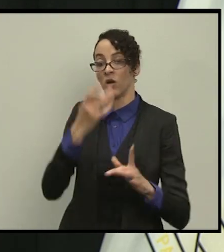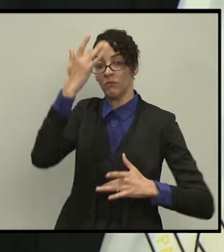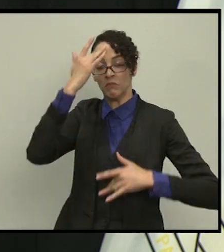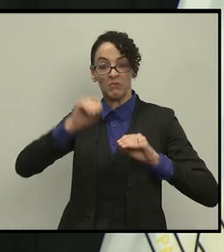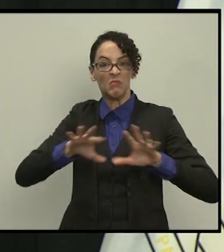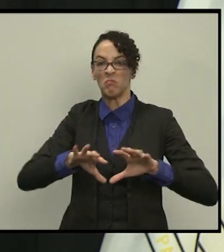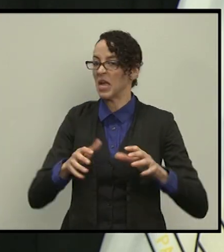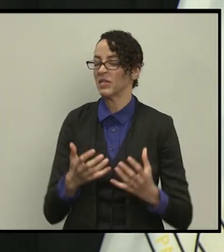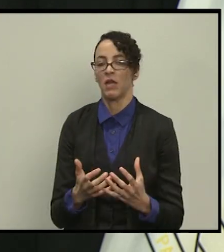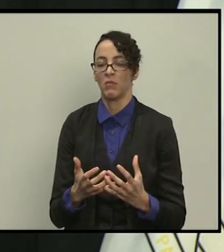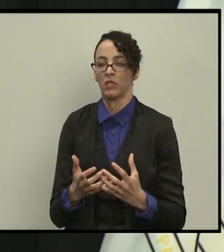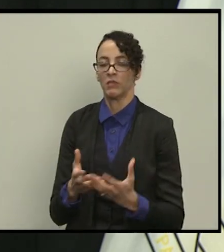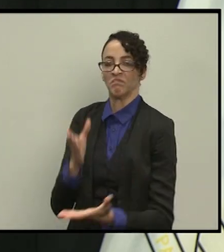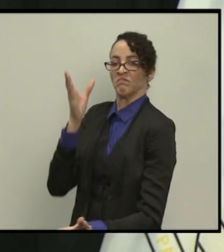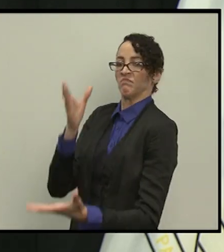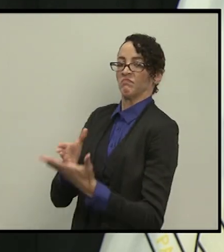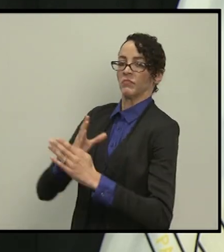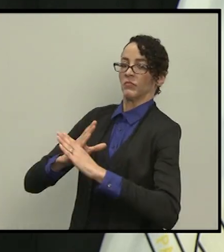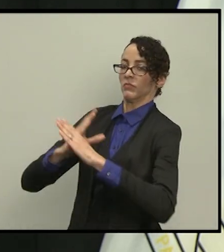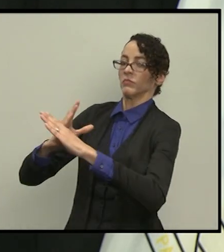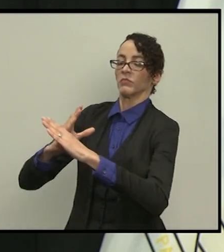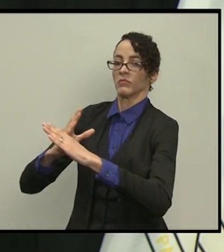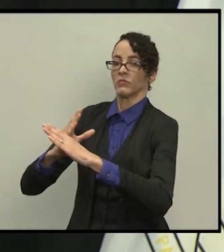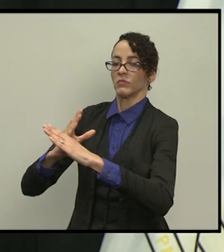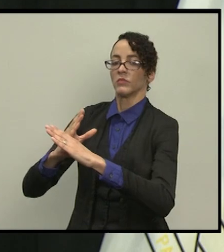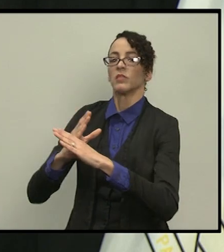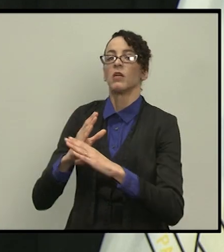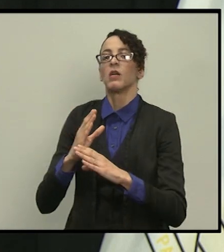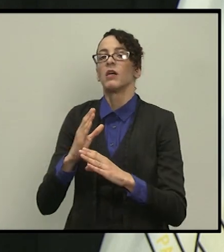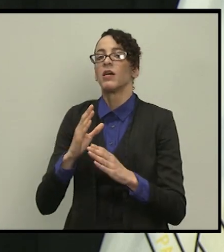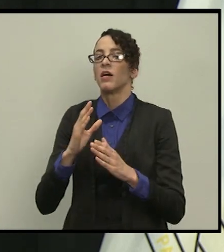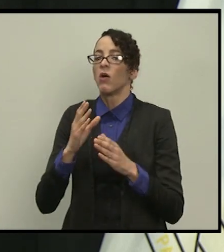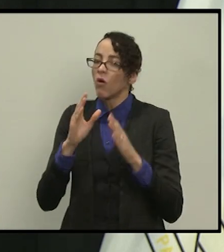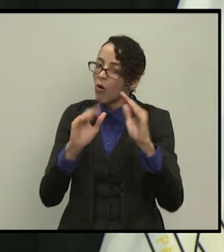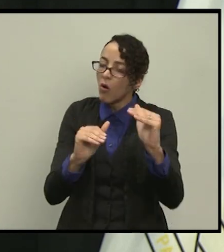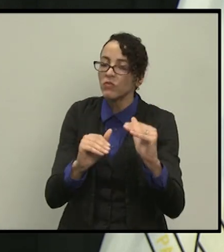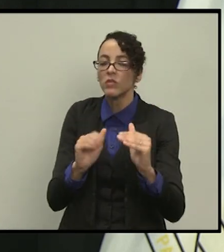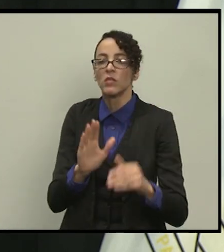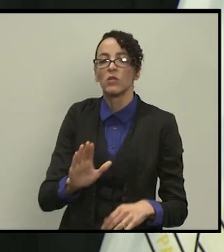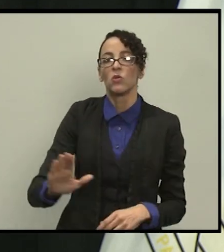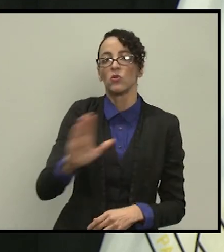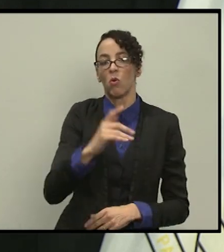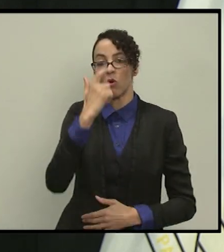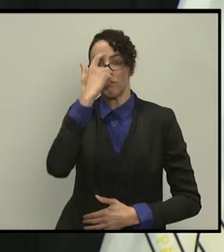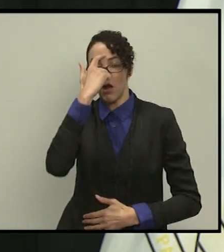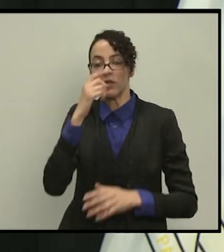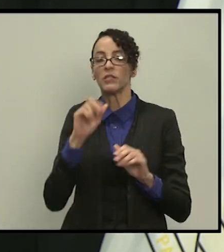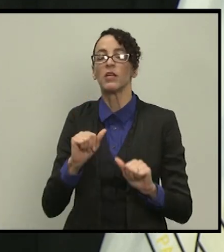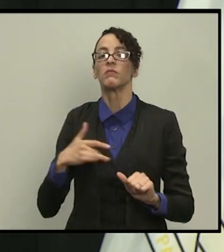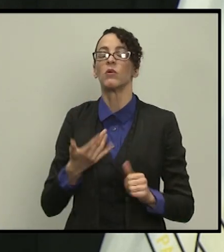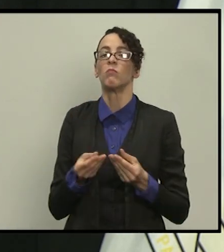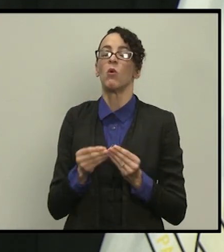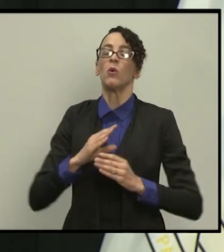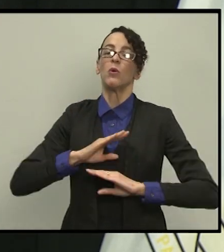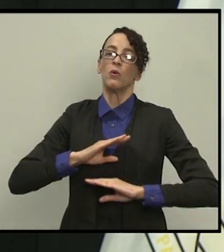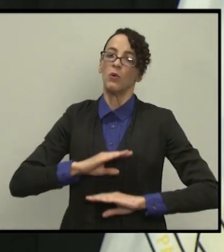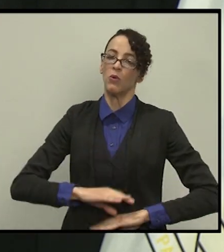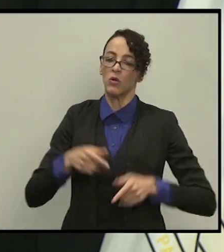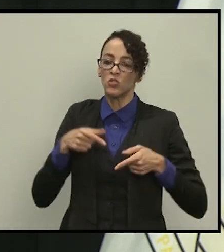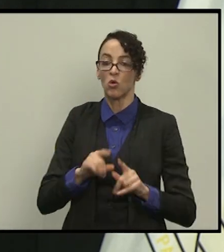to help ease people's minds just a little bit as we go through this real challenge.